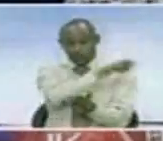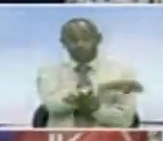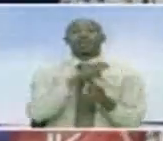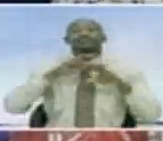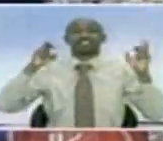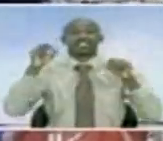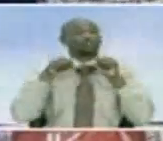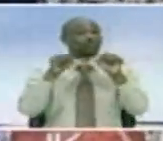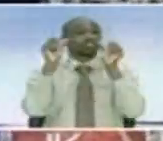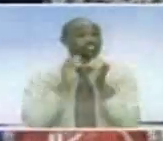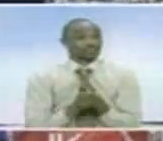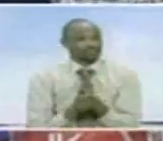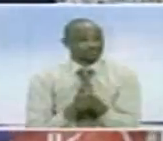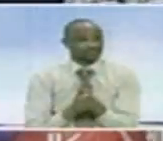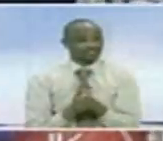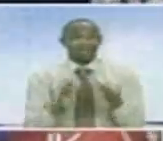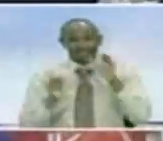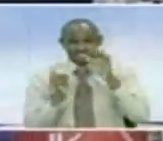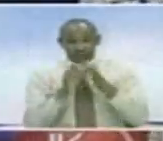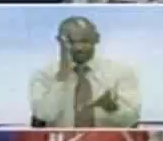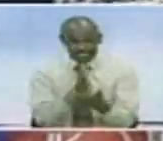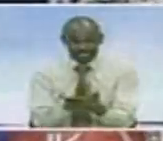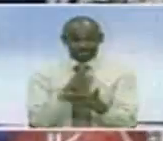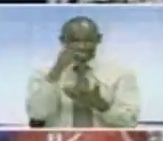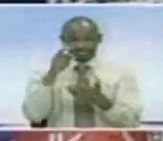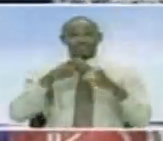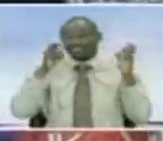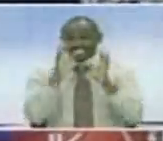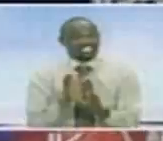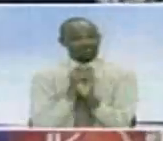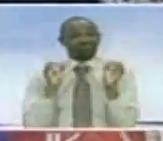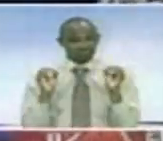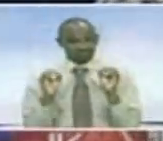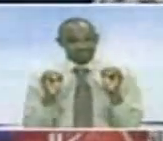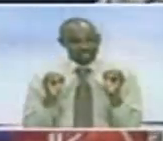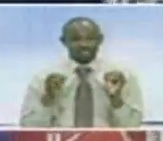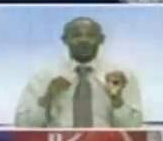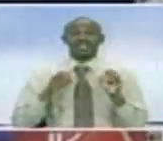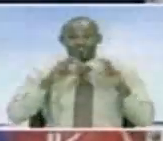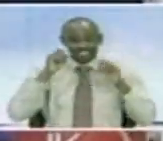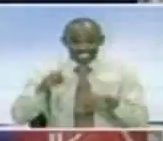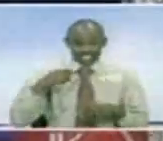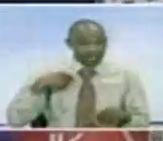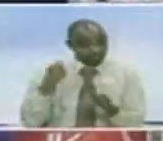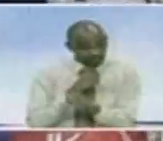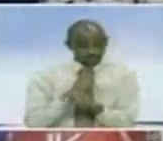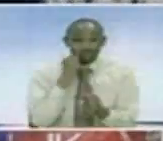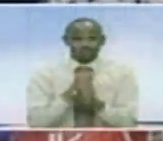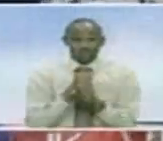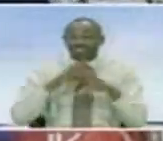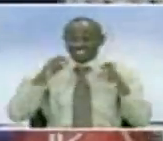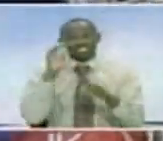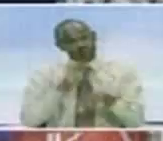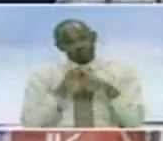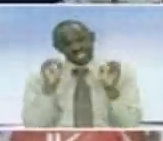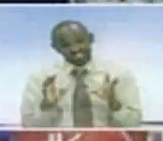investigations. The Minister of Justice was not an investigator. So if the investigators were unable to do credible